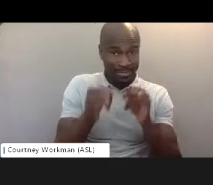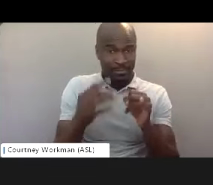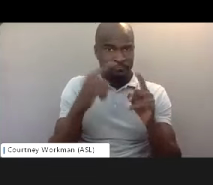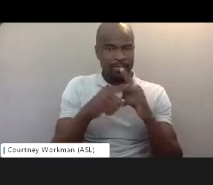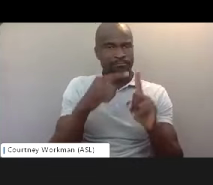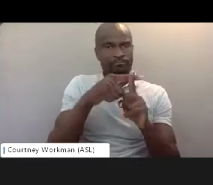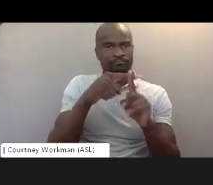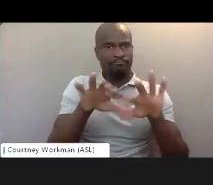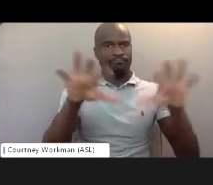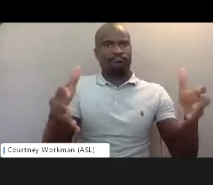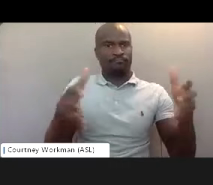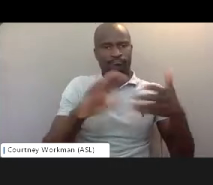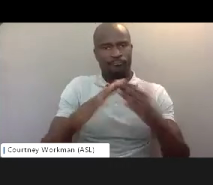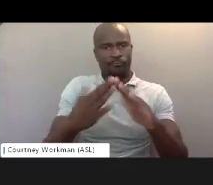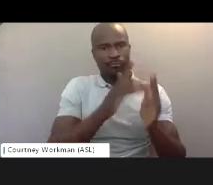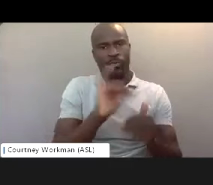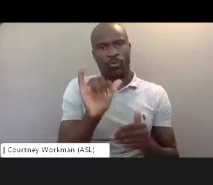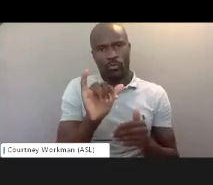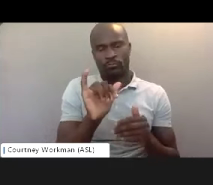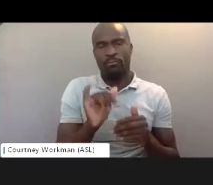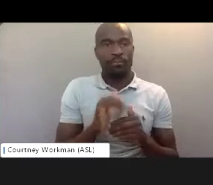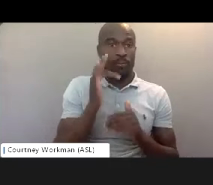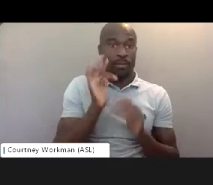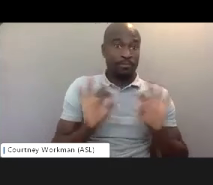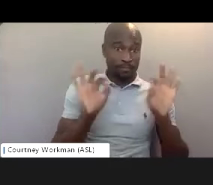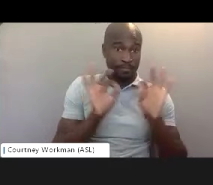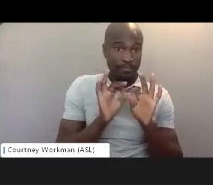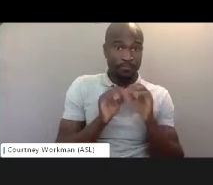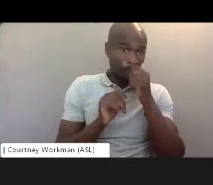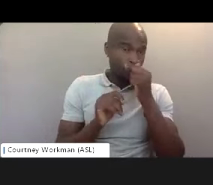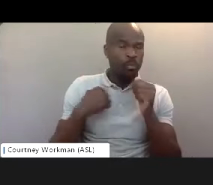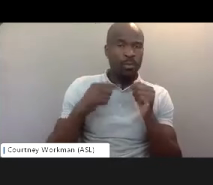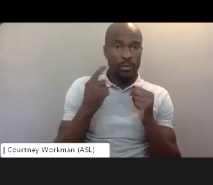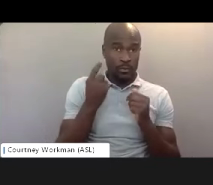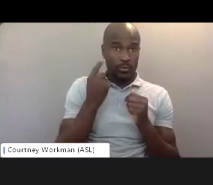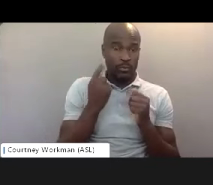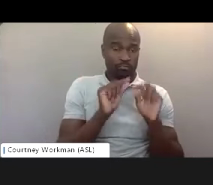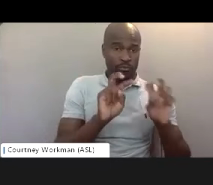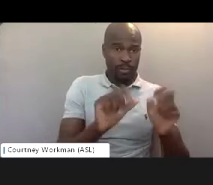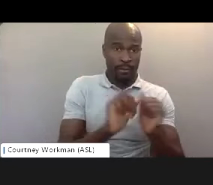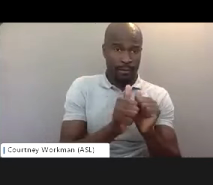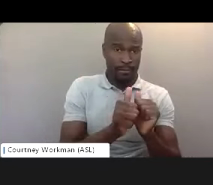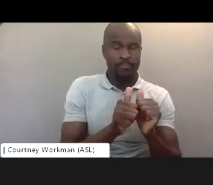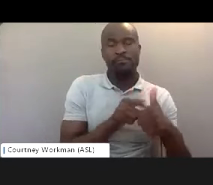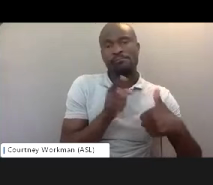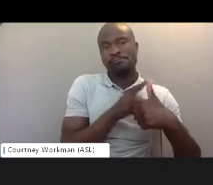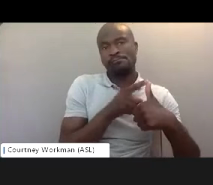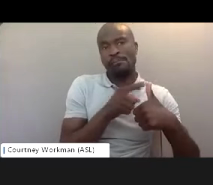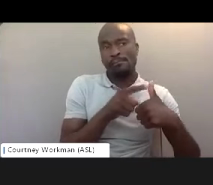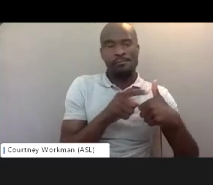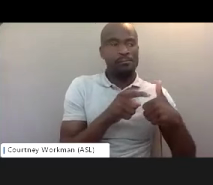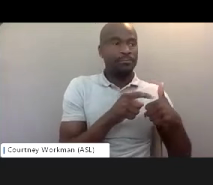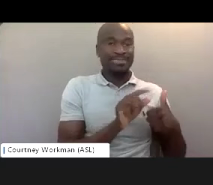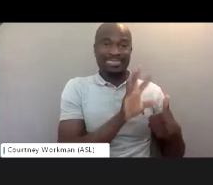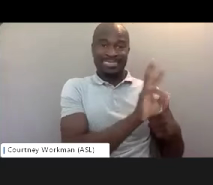the components that we did from a research perspective is we went into 6 communities that had experienced a mass violence incident. And